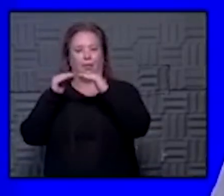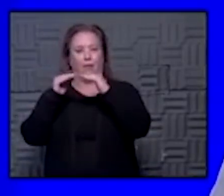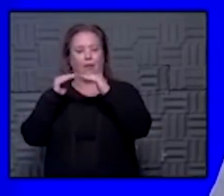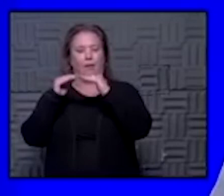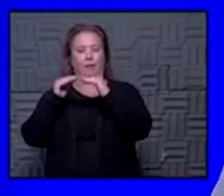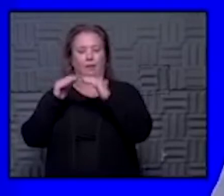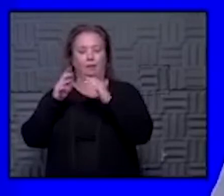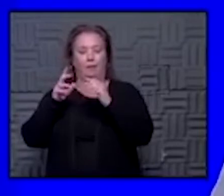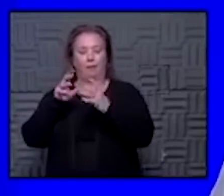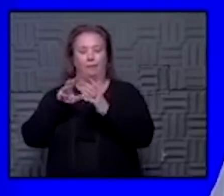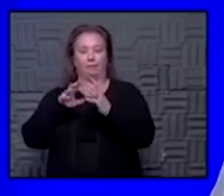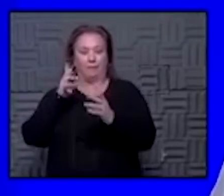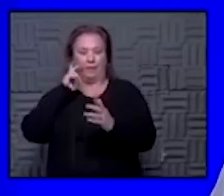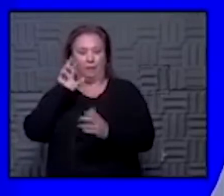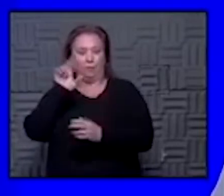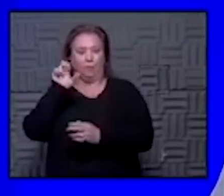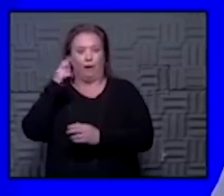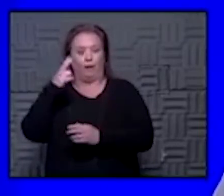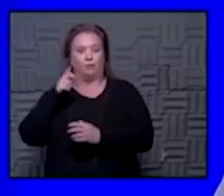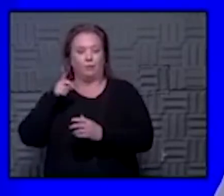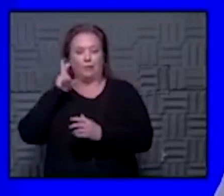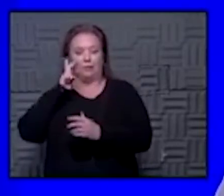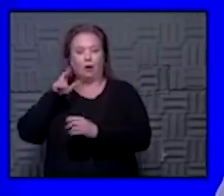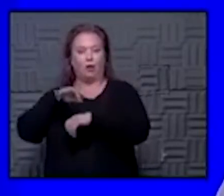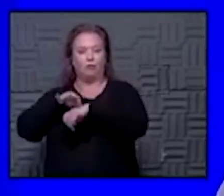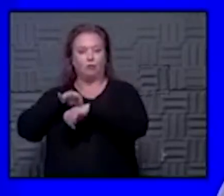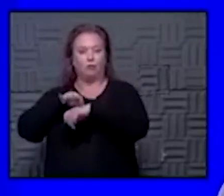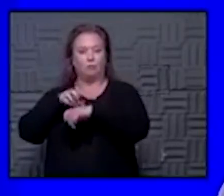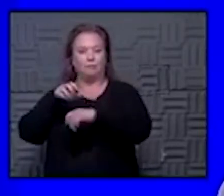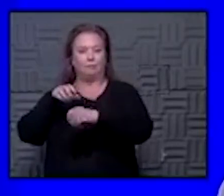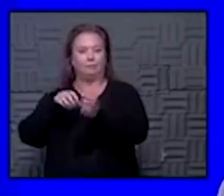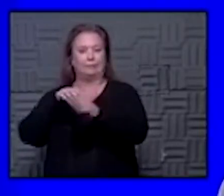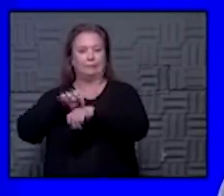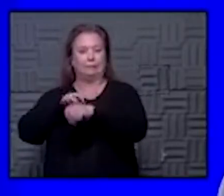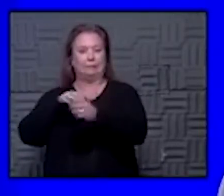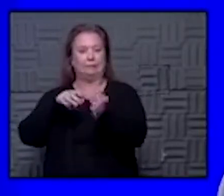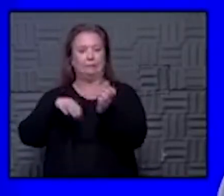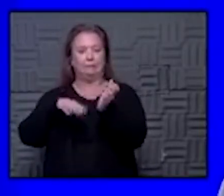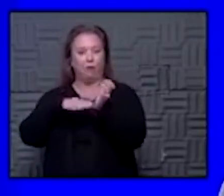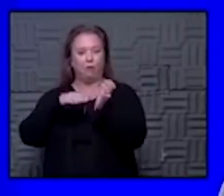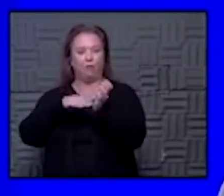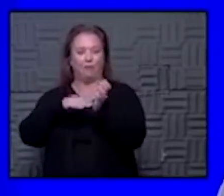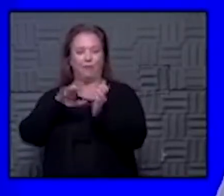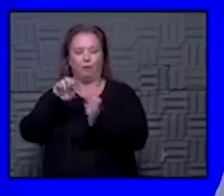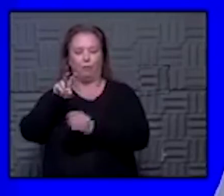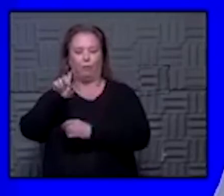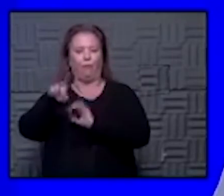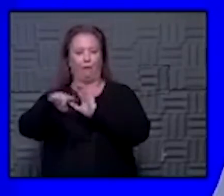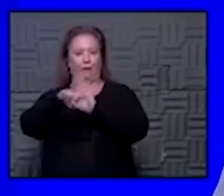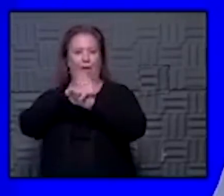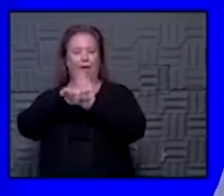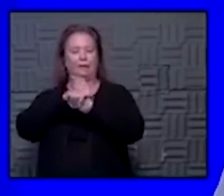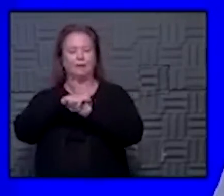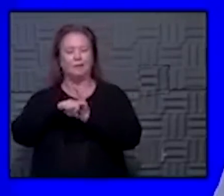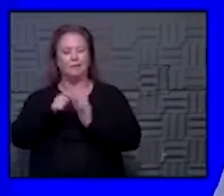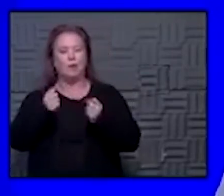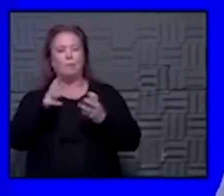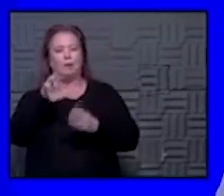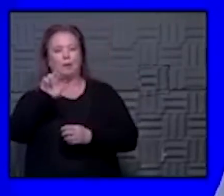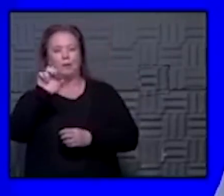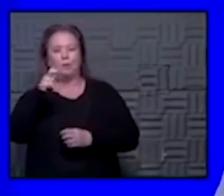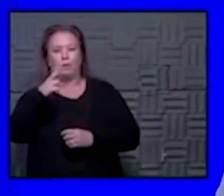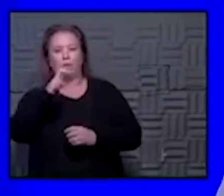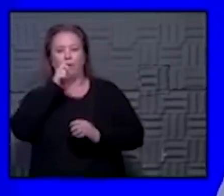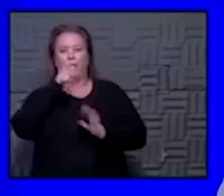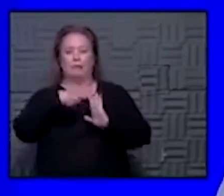go see a dermatologist, and they end up being COVID negative. So there are a lot of these are non-specific signs